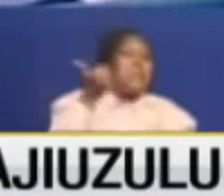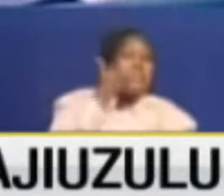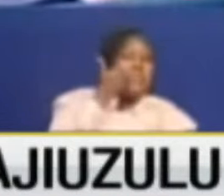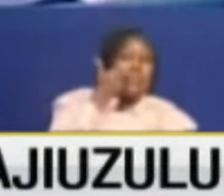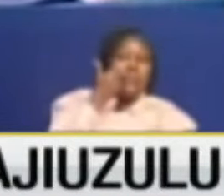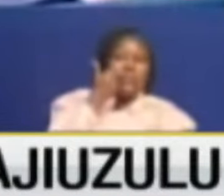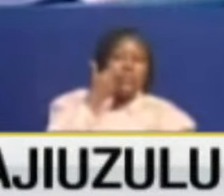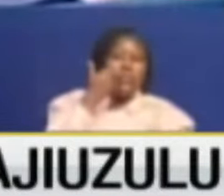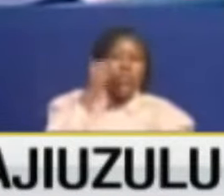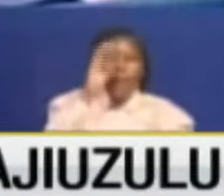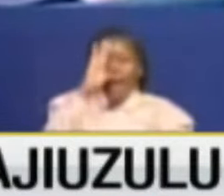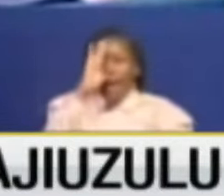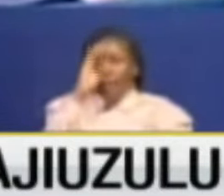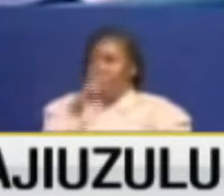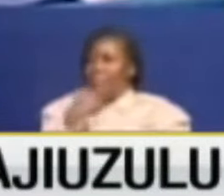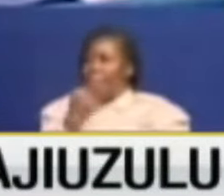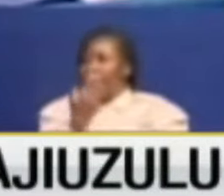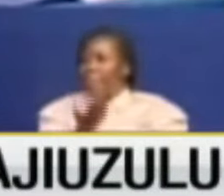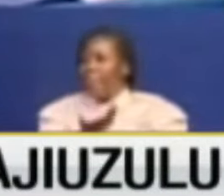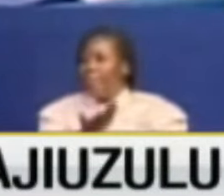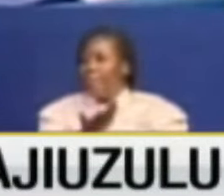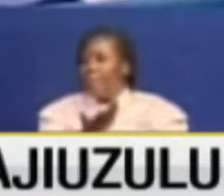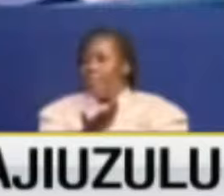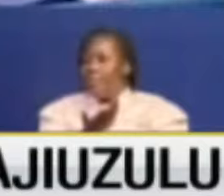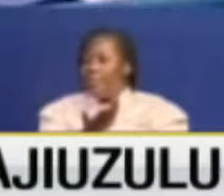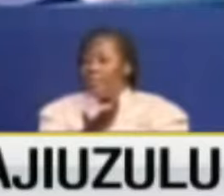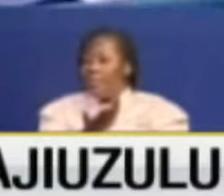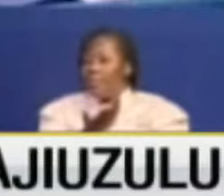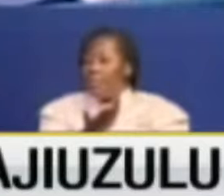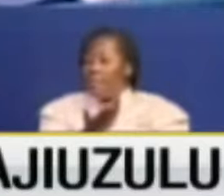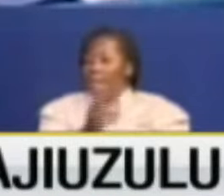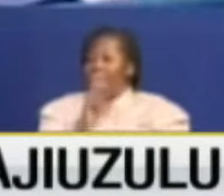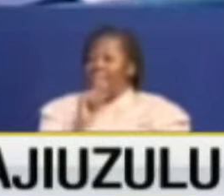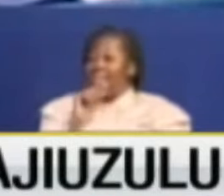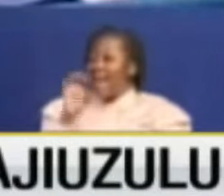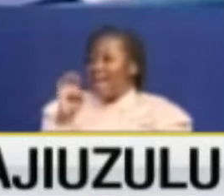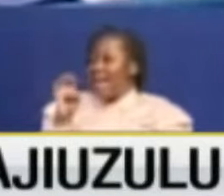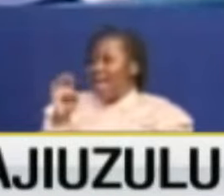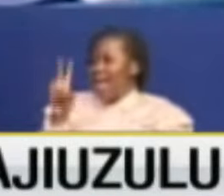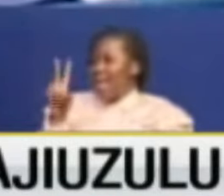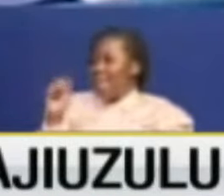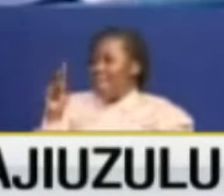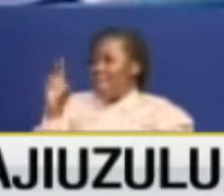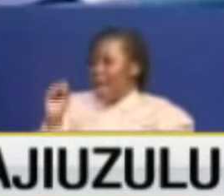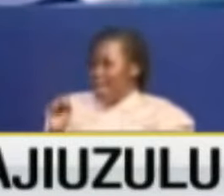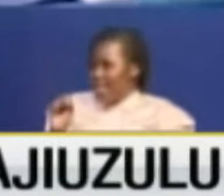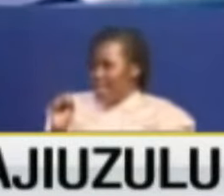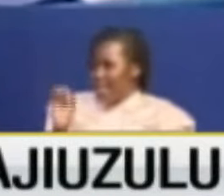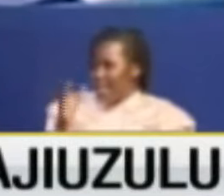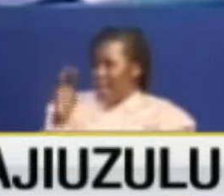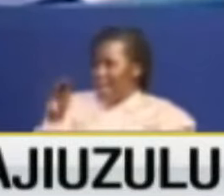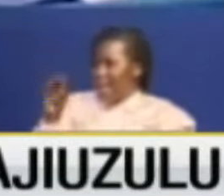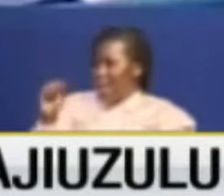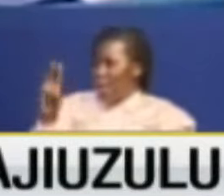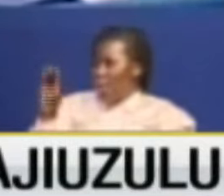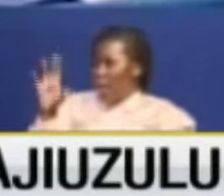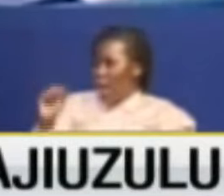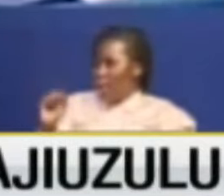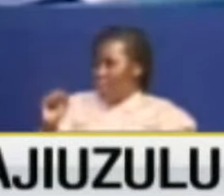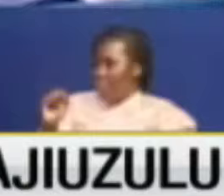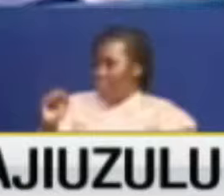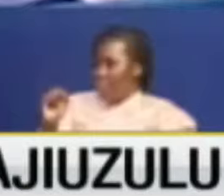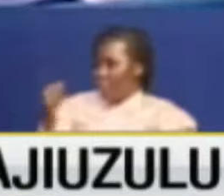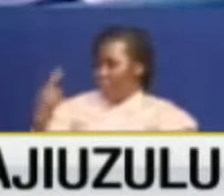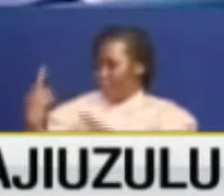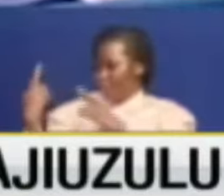who are we to doubt him? Mr. Evans Mawira Kaaria will play that